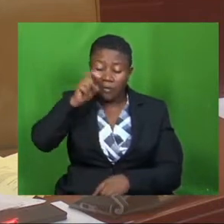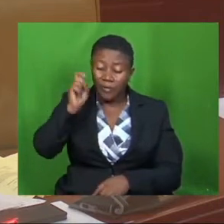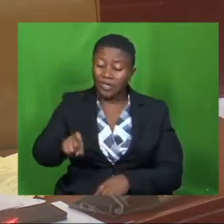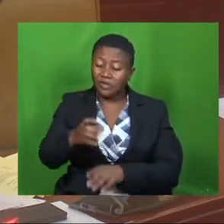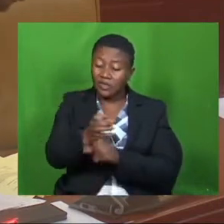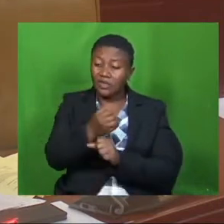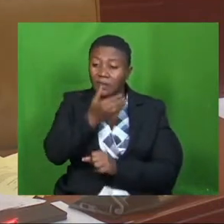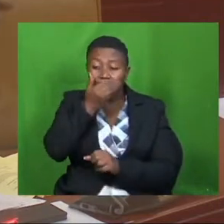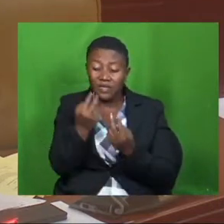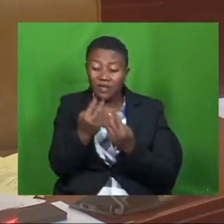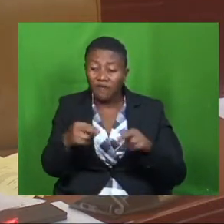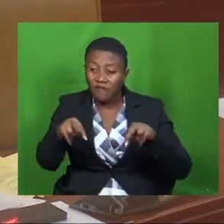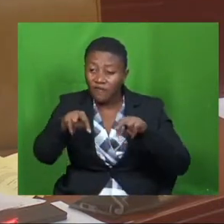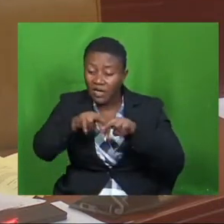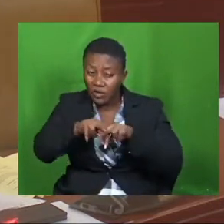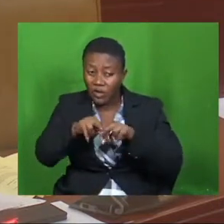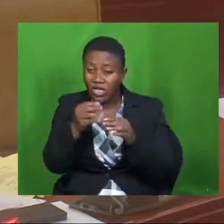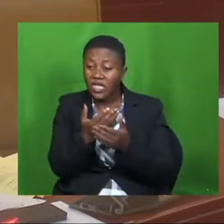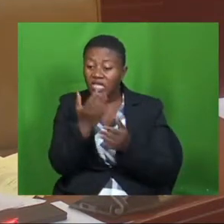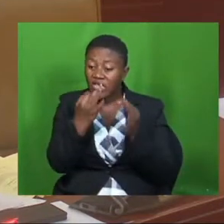cost would have